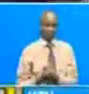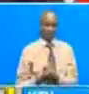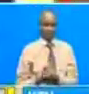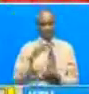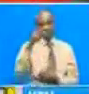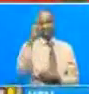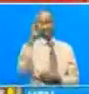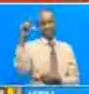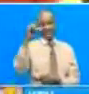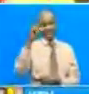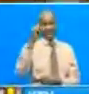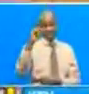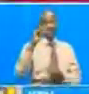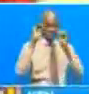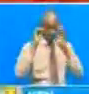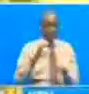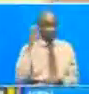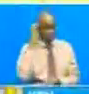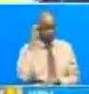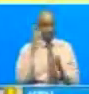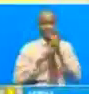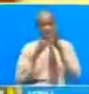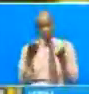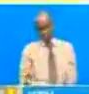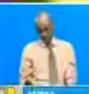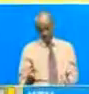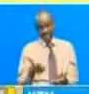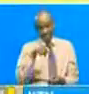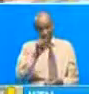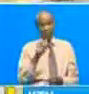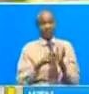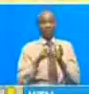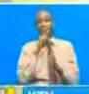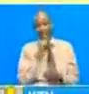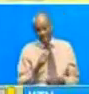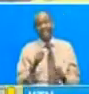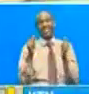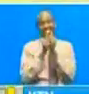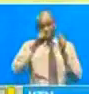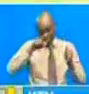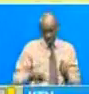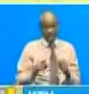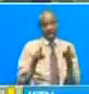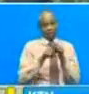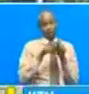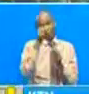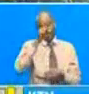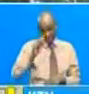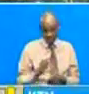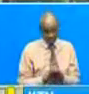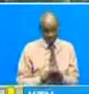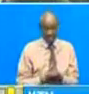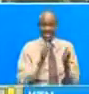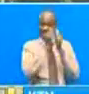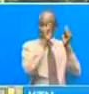Kigari Teachers Training College, Wesley Kirui representing Highlands Region, won both men 10,000 meters and 5,000 meters races. In the